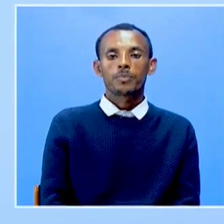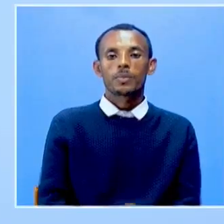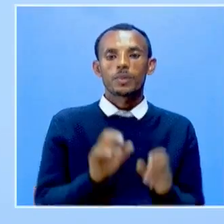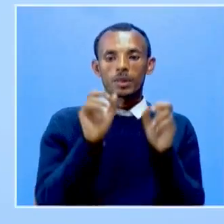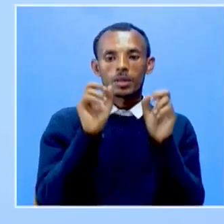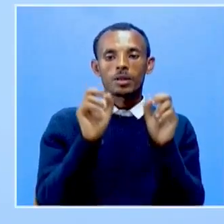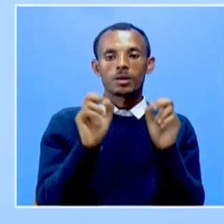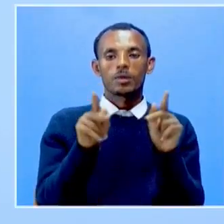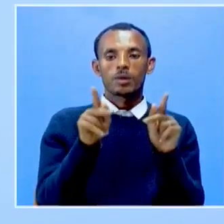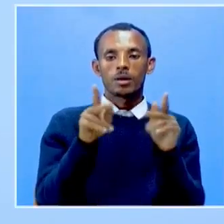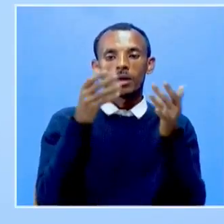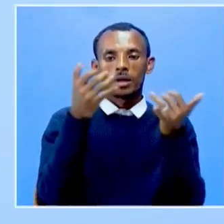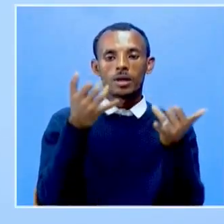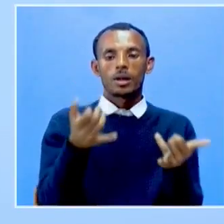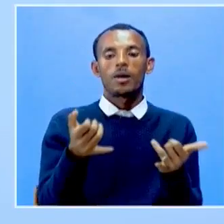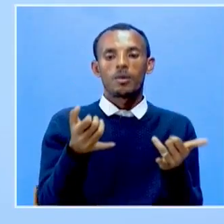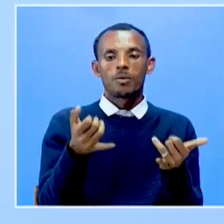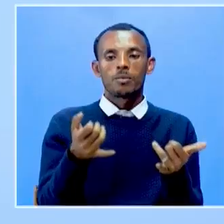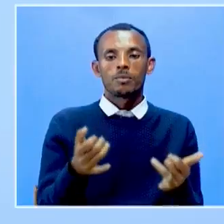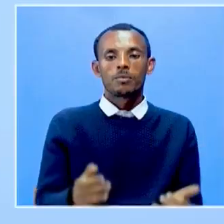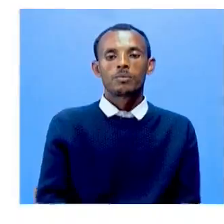Okay, now